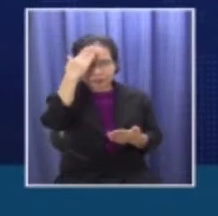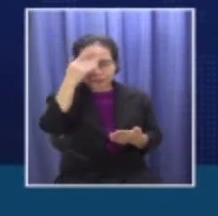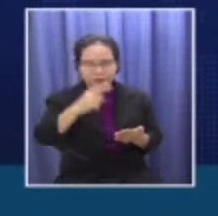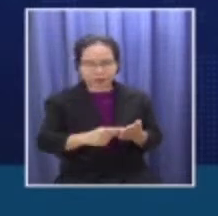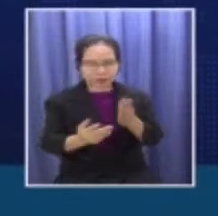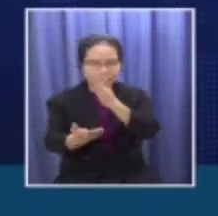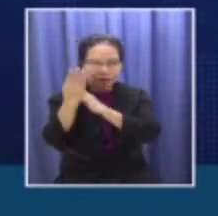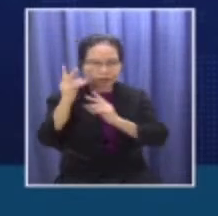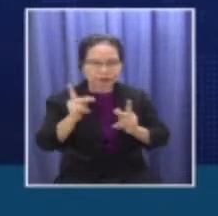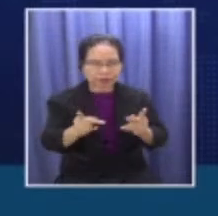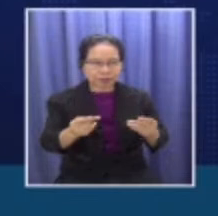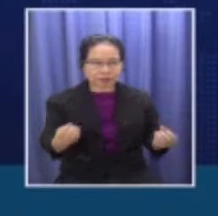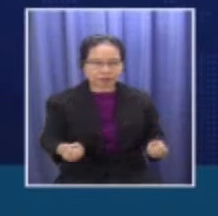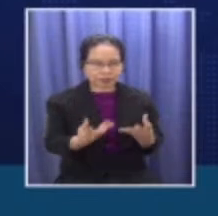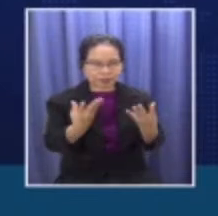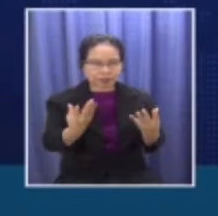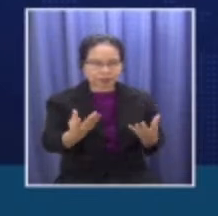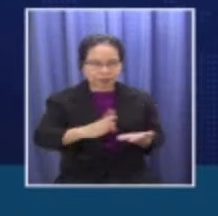Julio